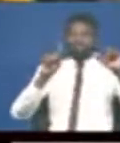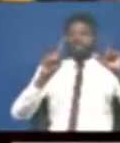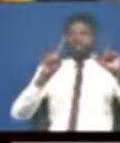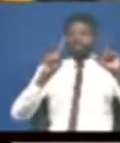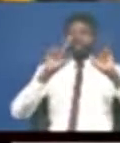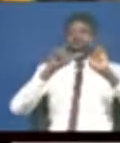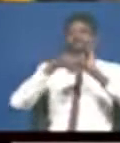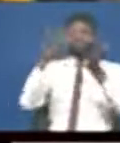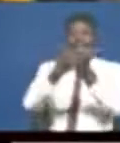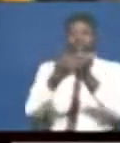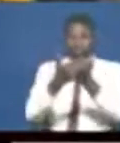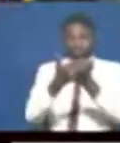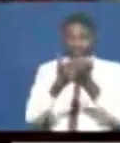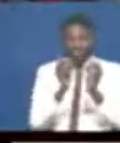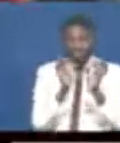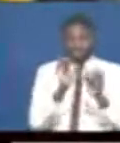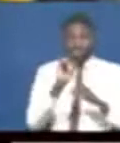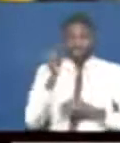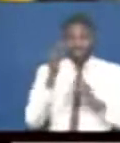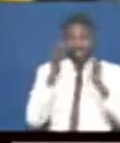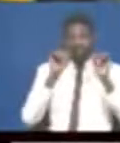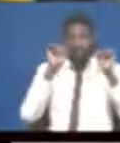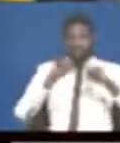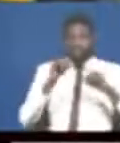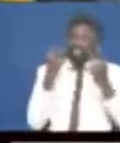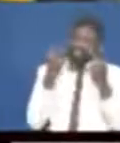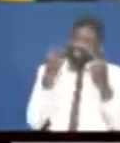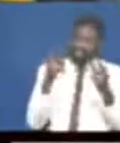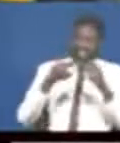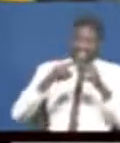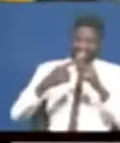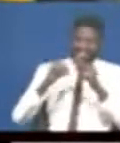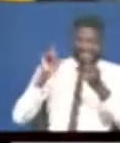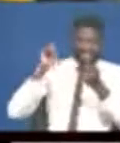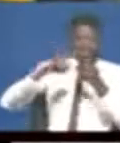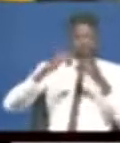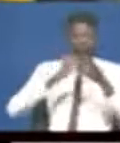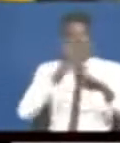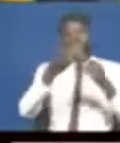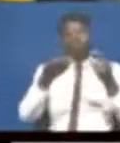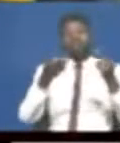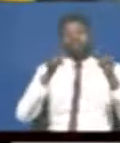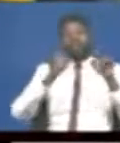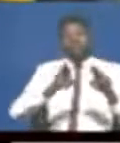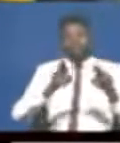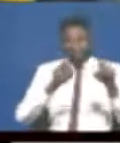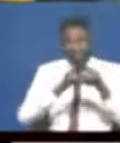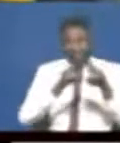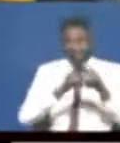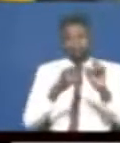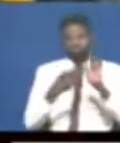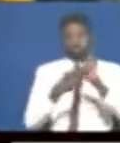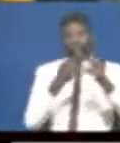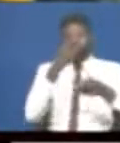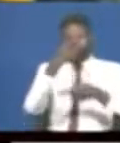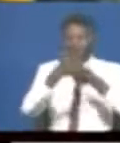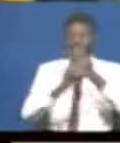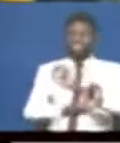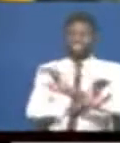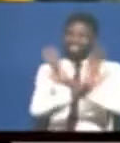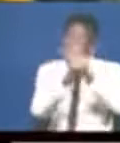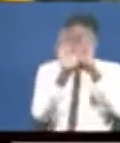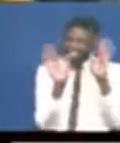follow the streaming from the beginning to the end, which was being done in the spirit of accountability and stability and